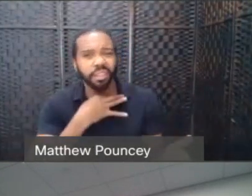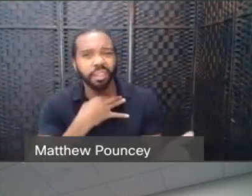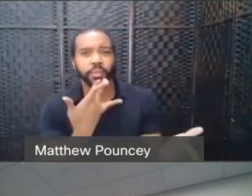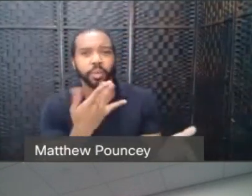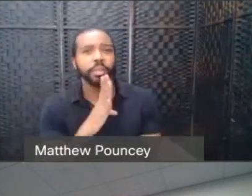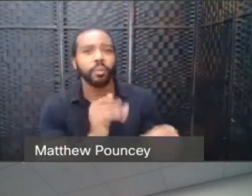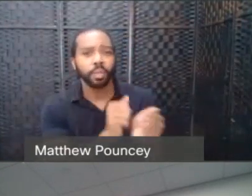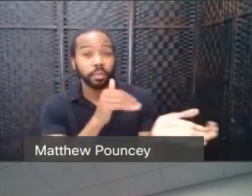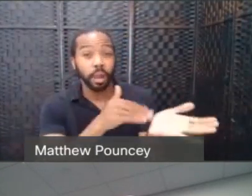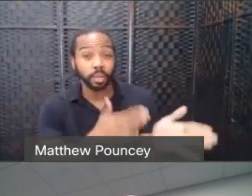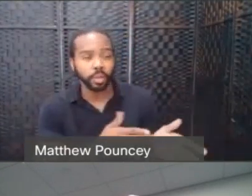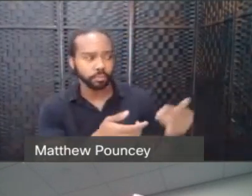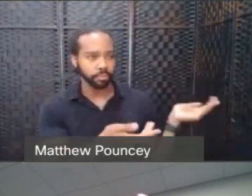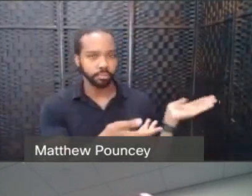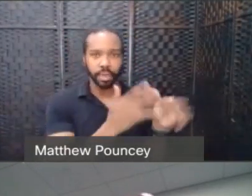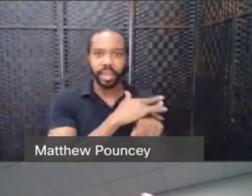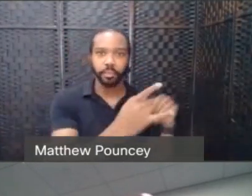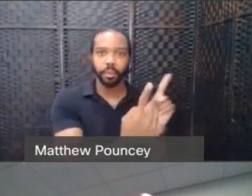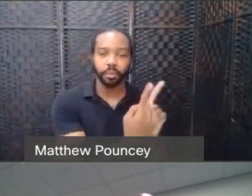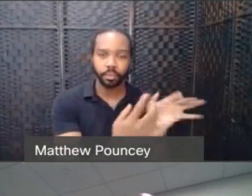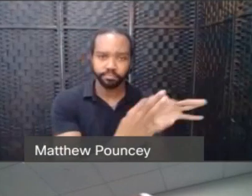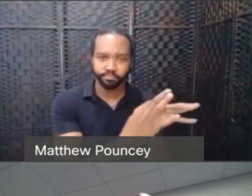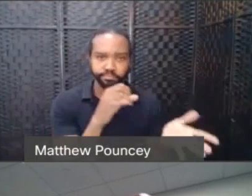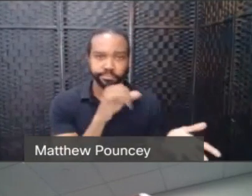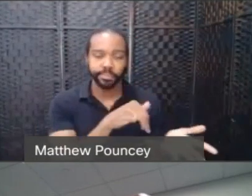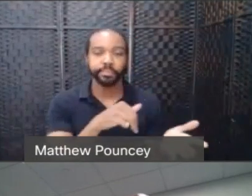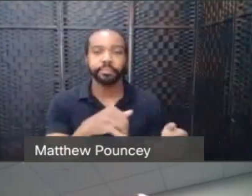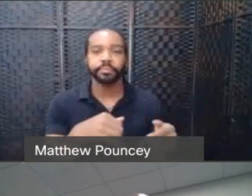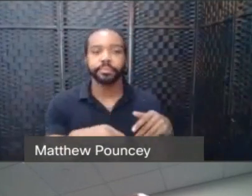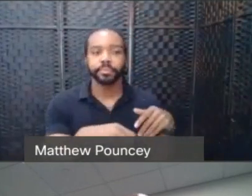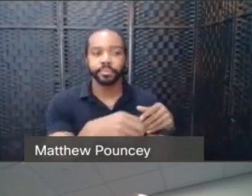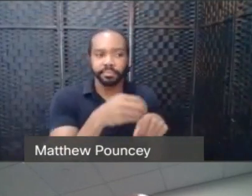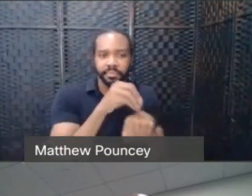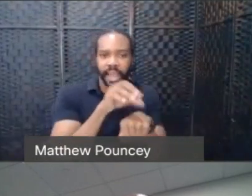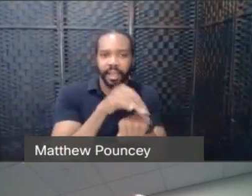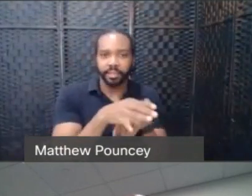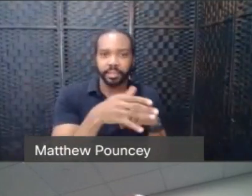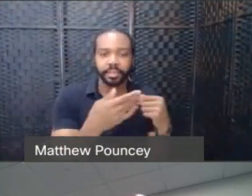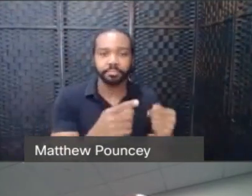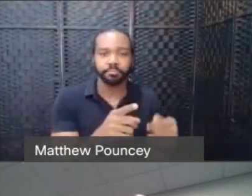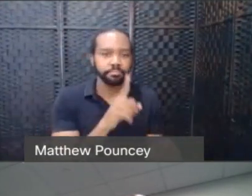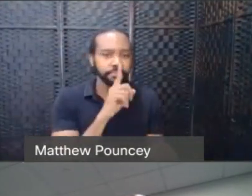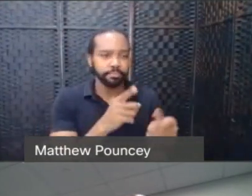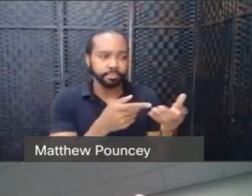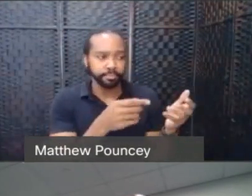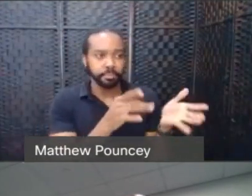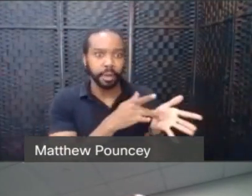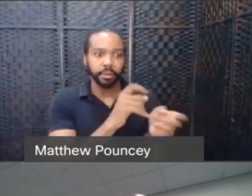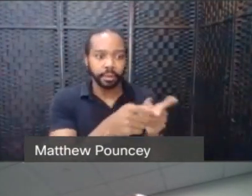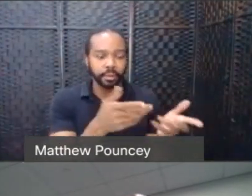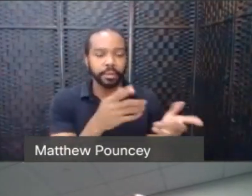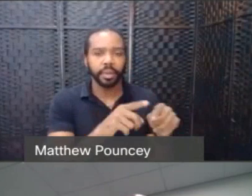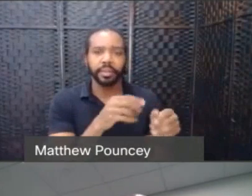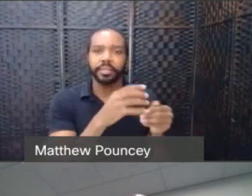not available, et cetera. Just to give guidance, not give medical advice, but guidance. So those are some of the things that we've done